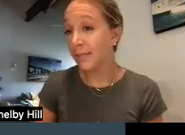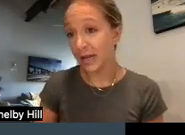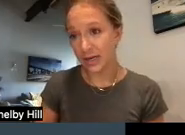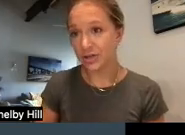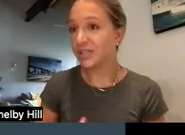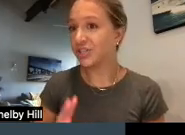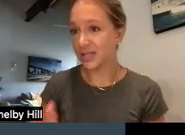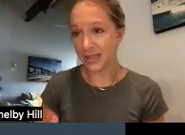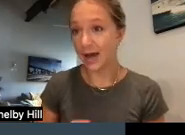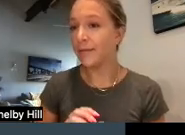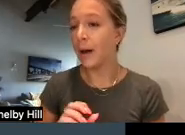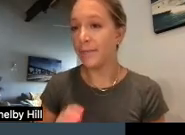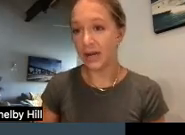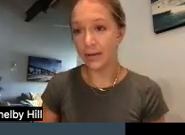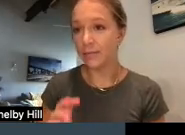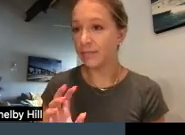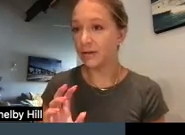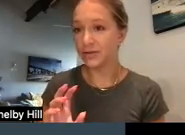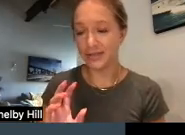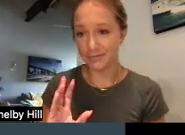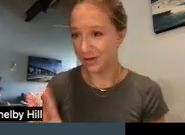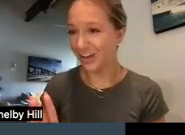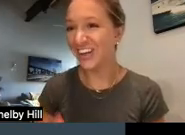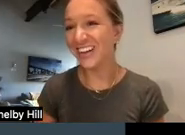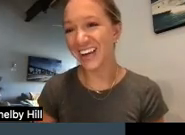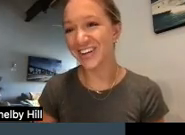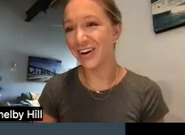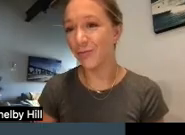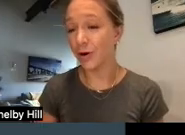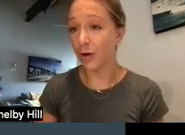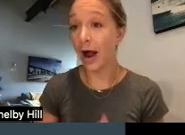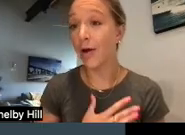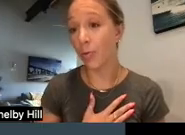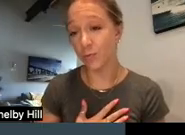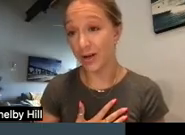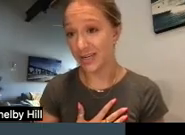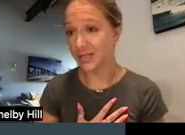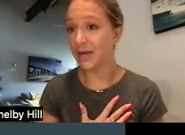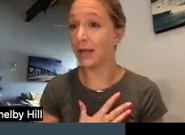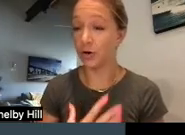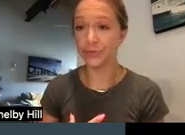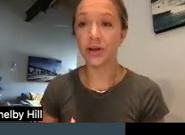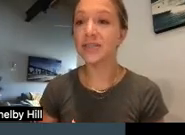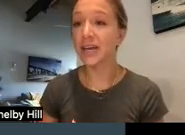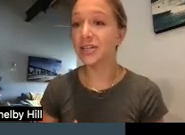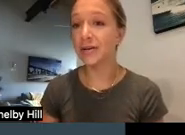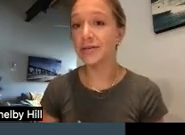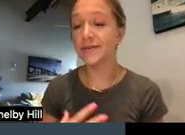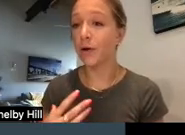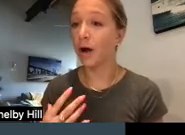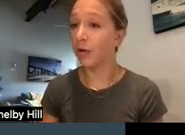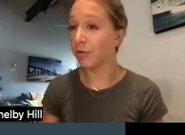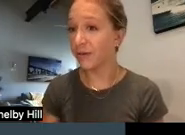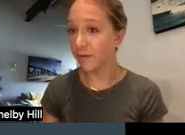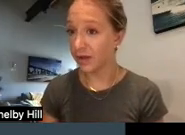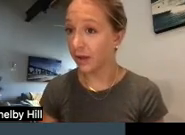Today's mini lecture is just that, just little lecture of what I hoped one day to be a larger presentation.